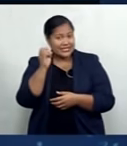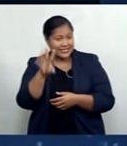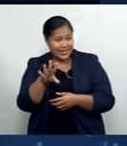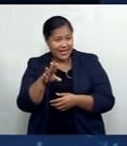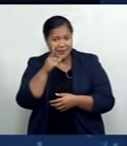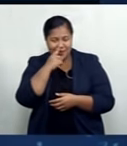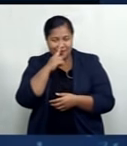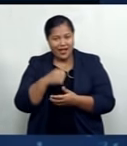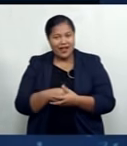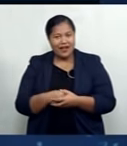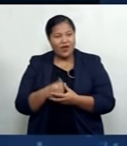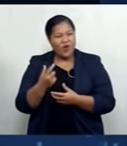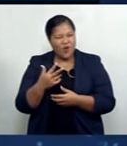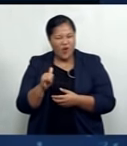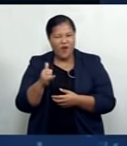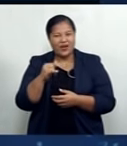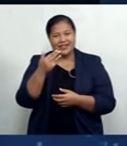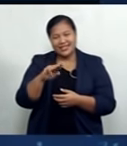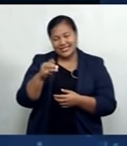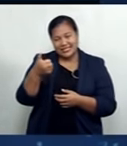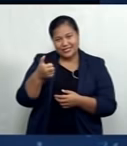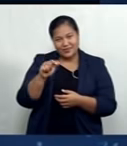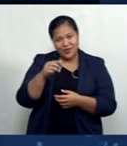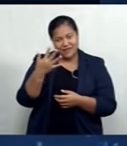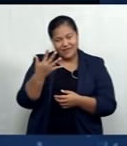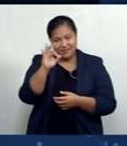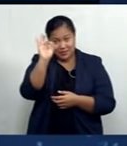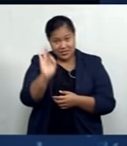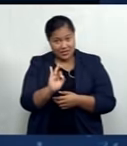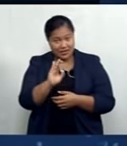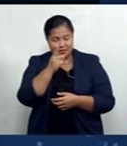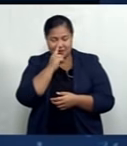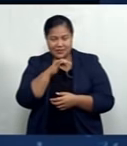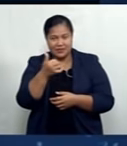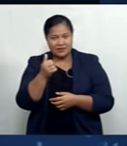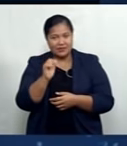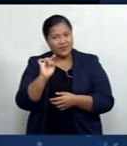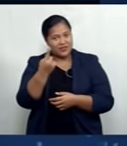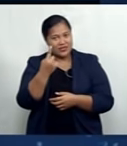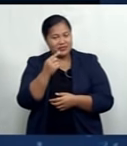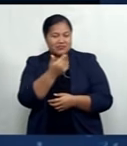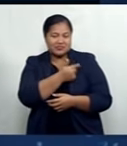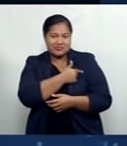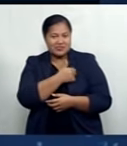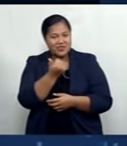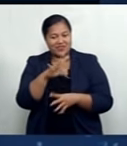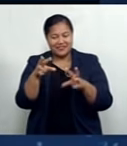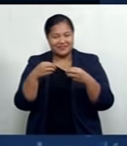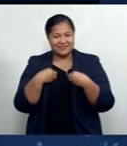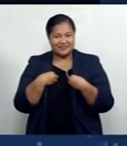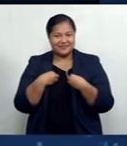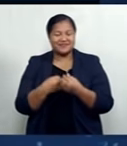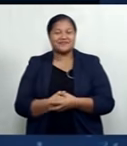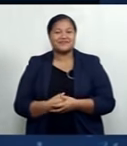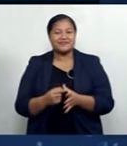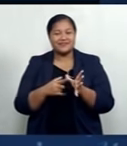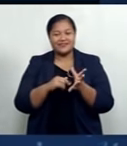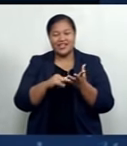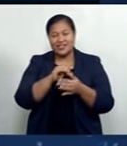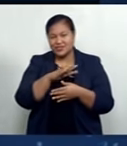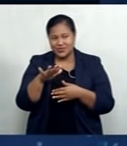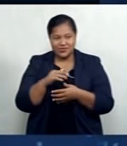566,210 people, or 96.5% of the adult population in Fiji, have received the first dose of the